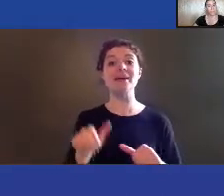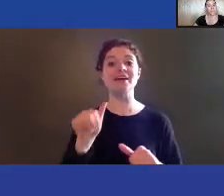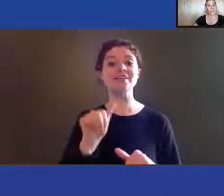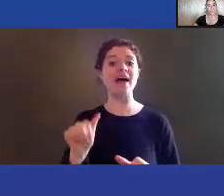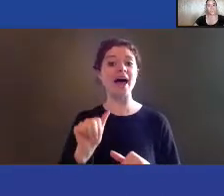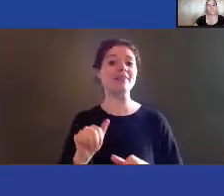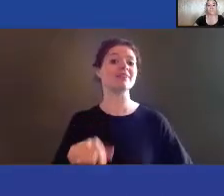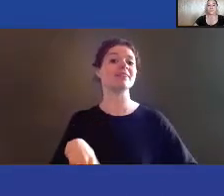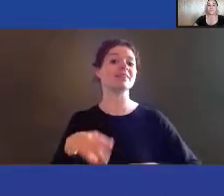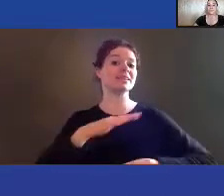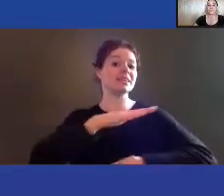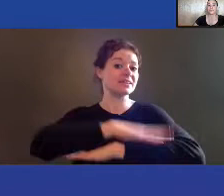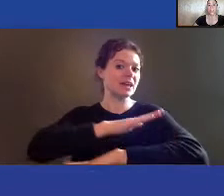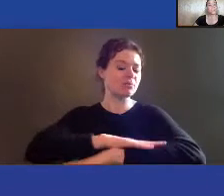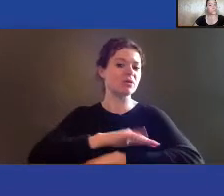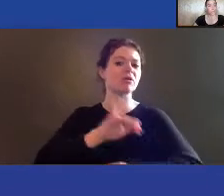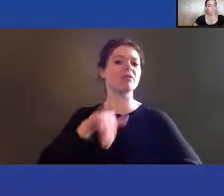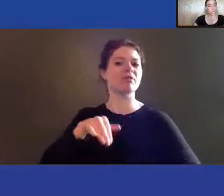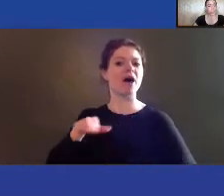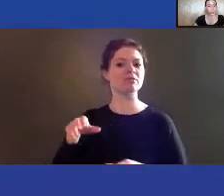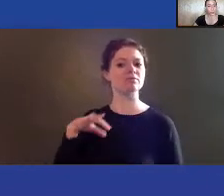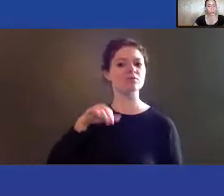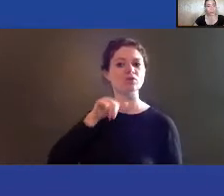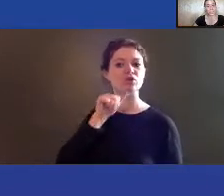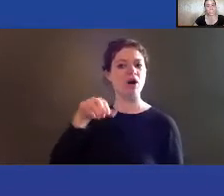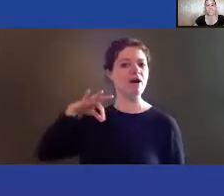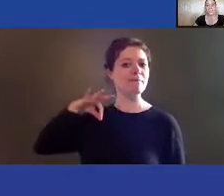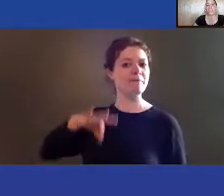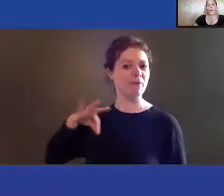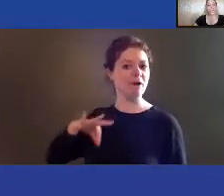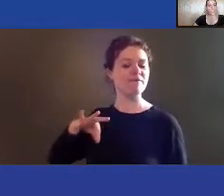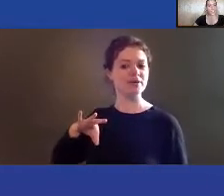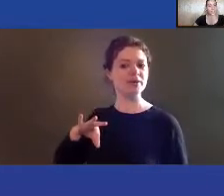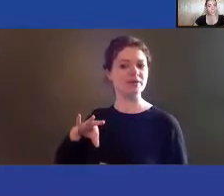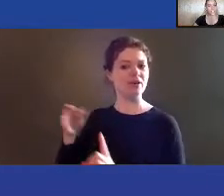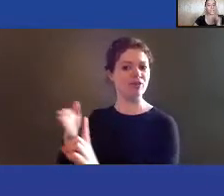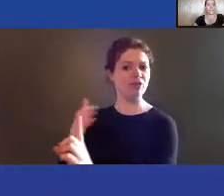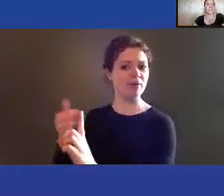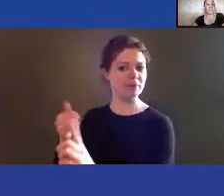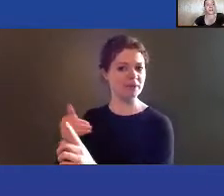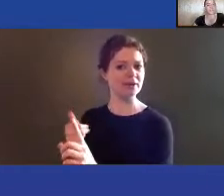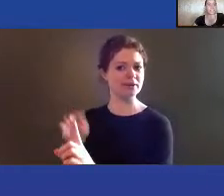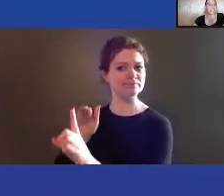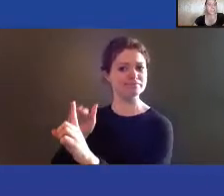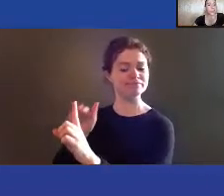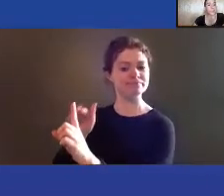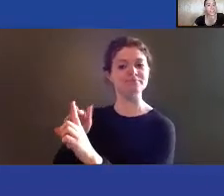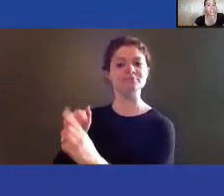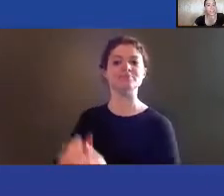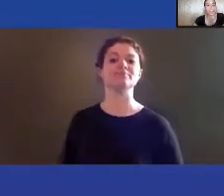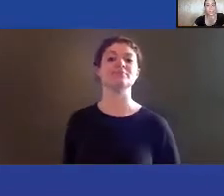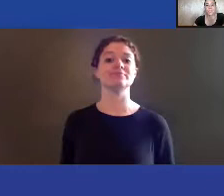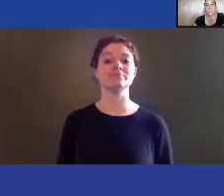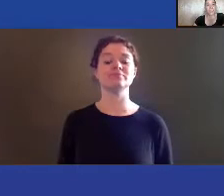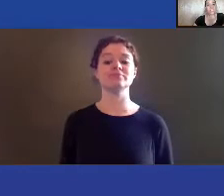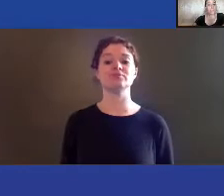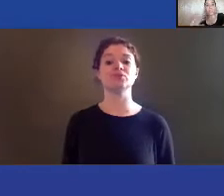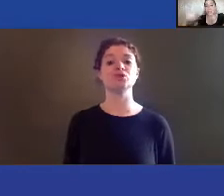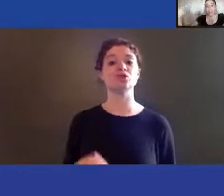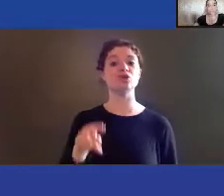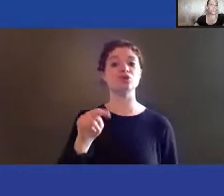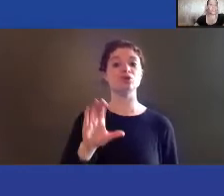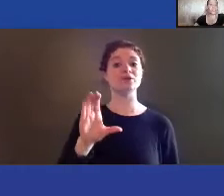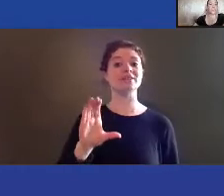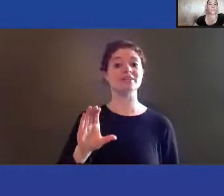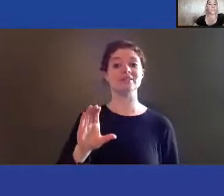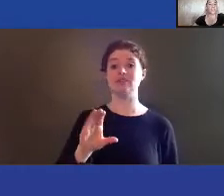nonprofit lobbying. And New Yorkers for Culture and Arts also does coalition-based advocacy work with individuals and the